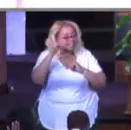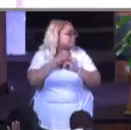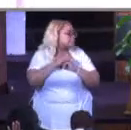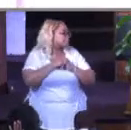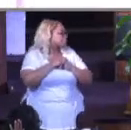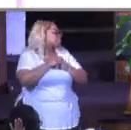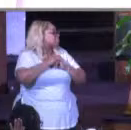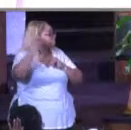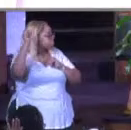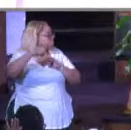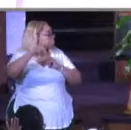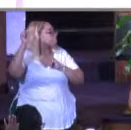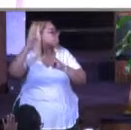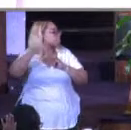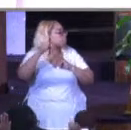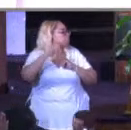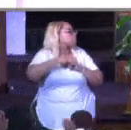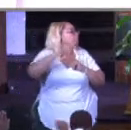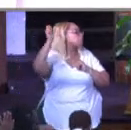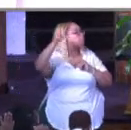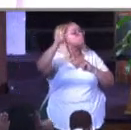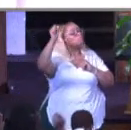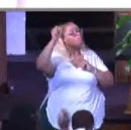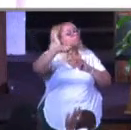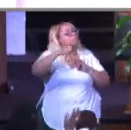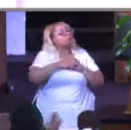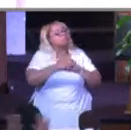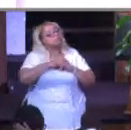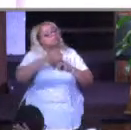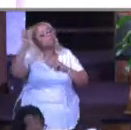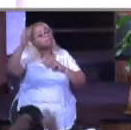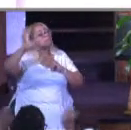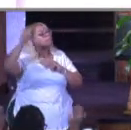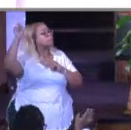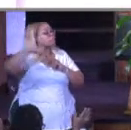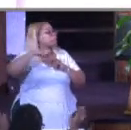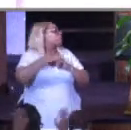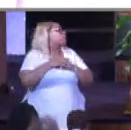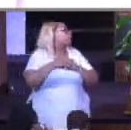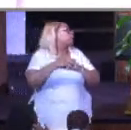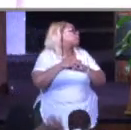Yes. Yes. Yes. Yes.